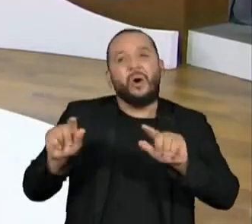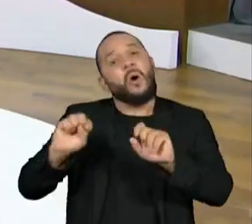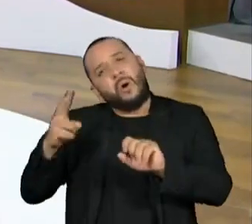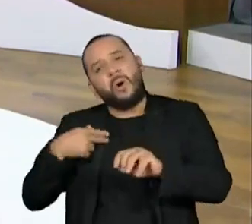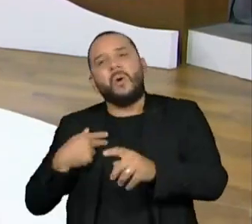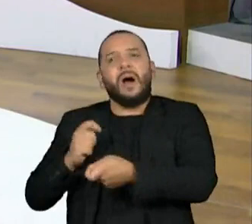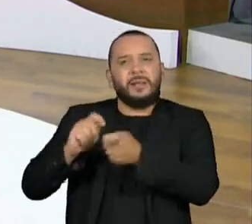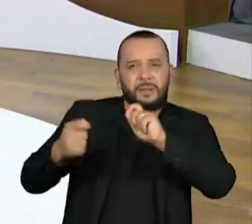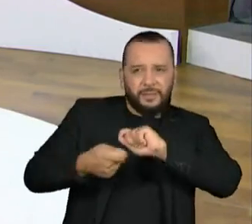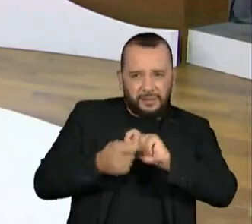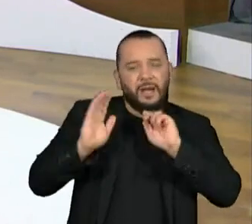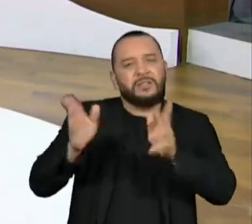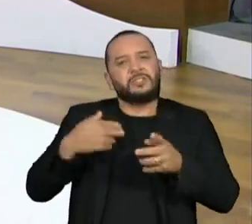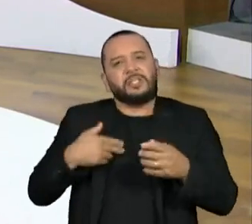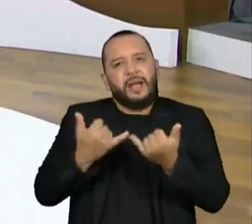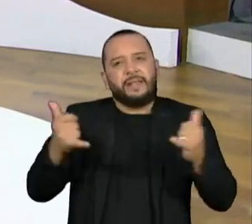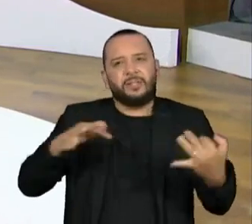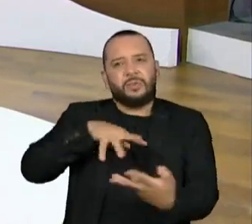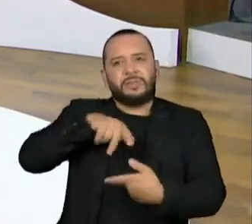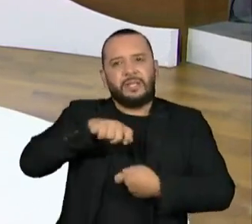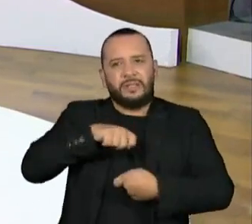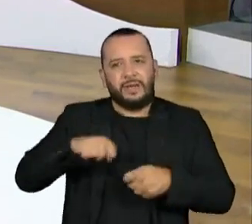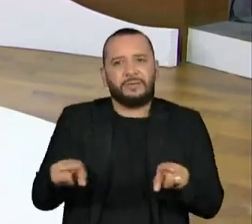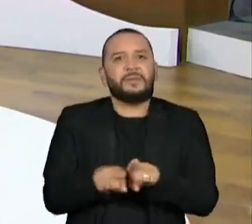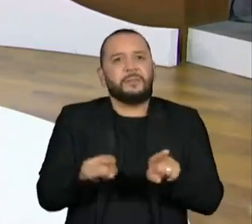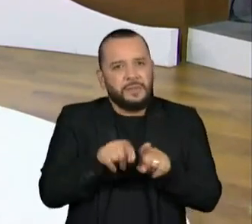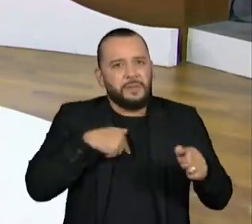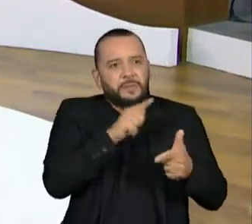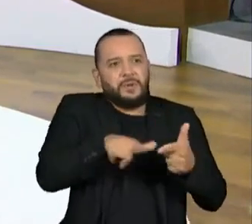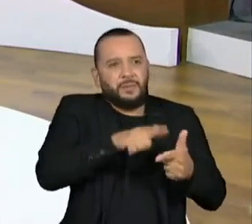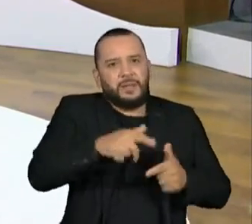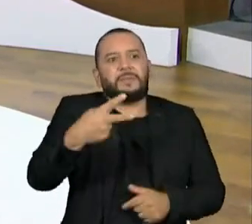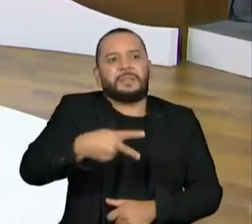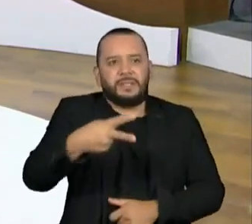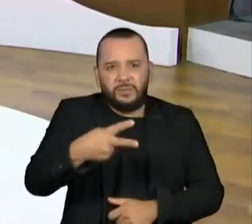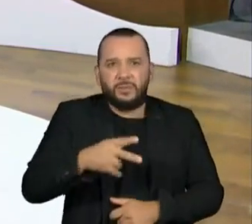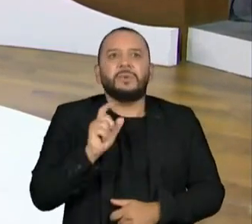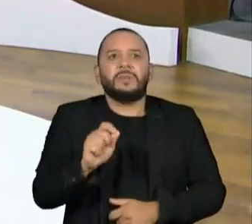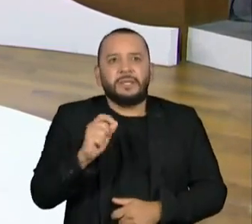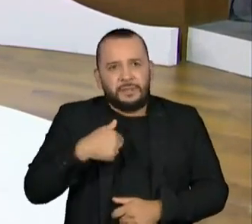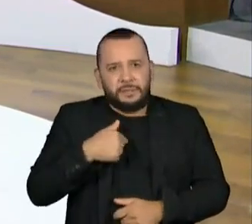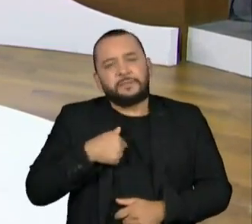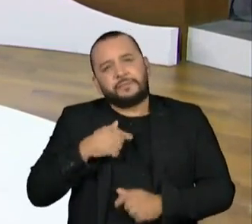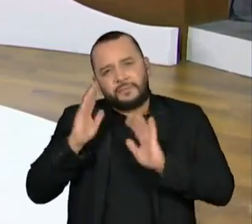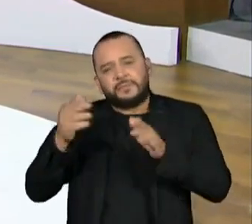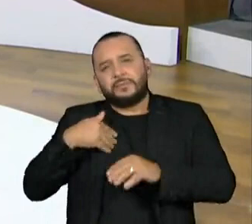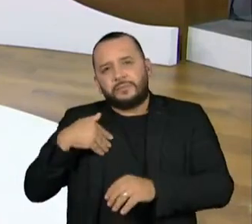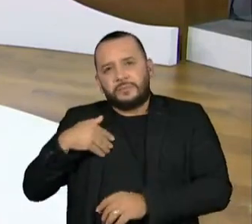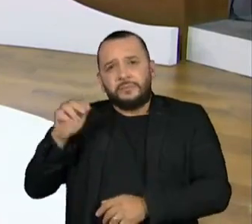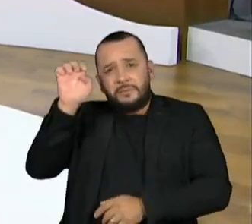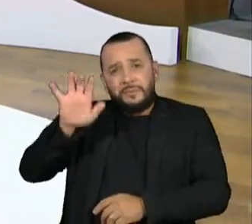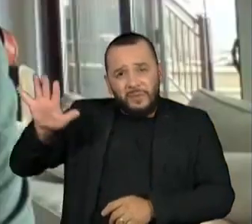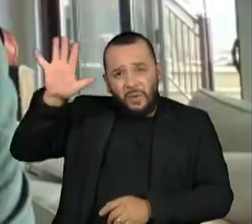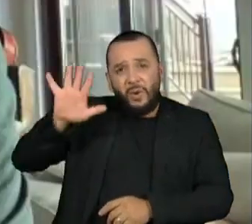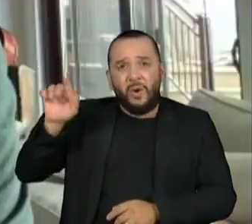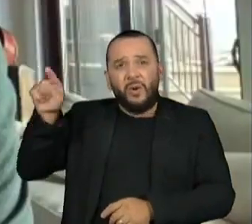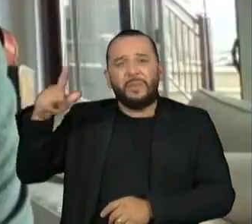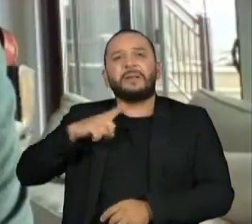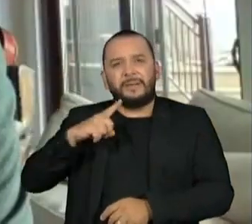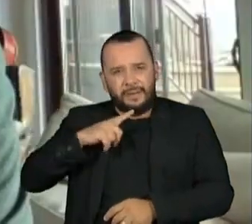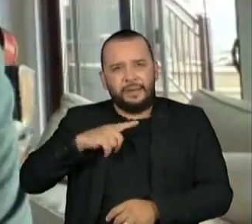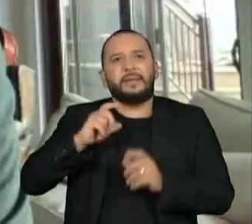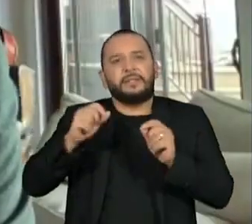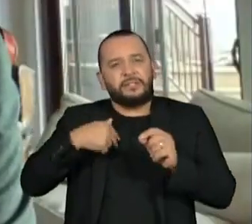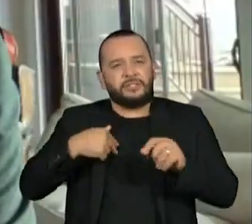to renewable energy? The second problem we have is that the European vision, where we rely entirely on solar